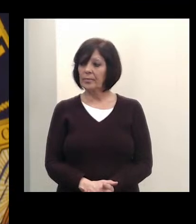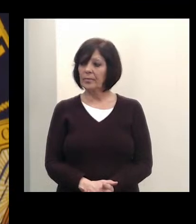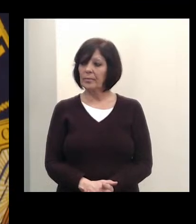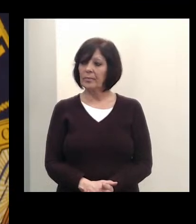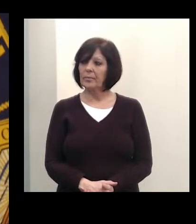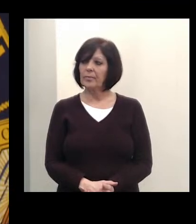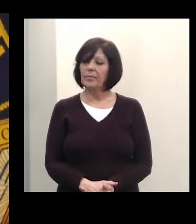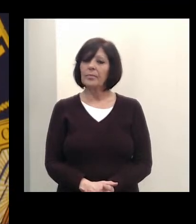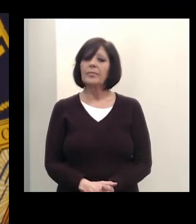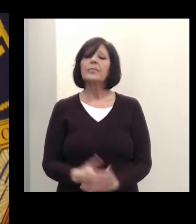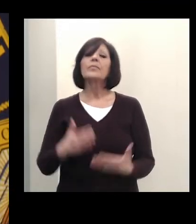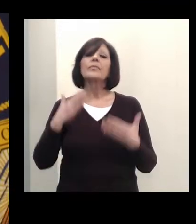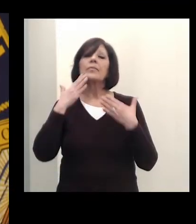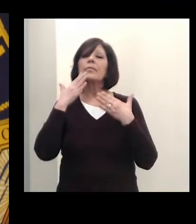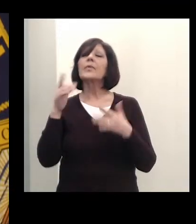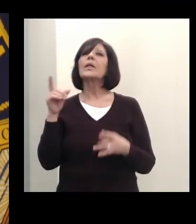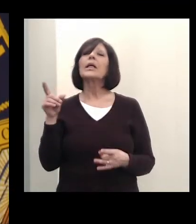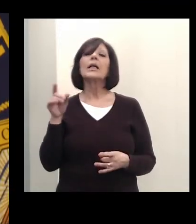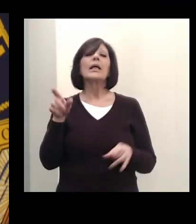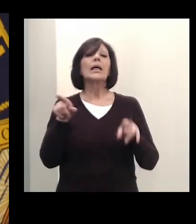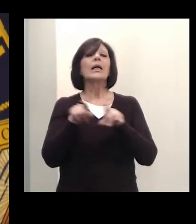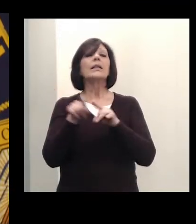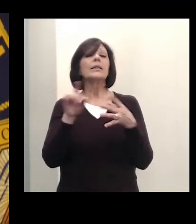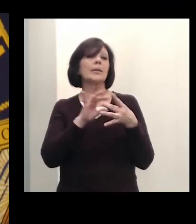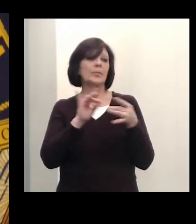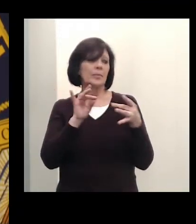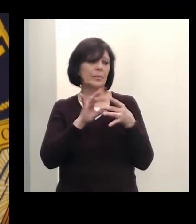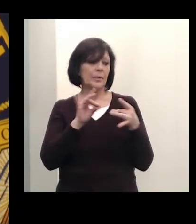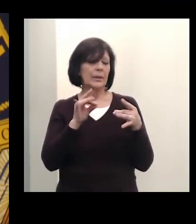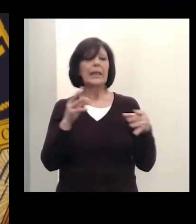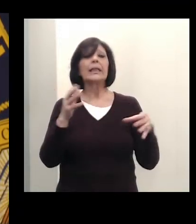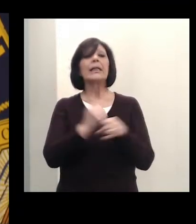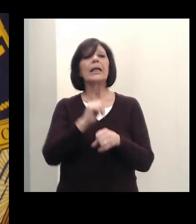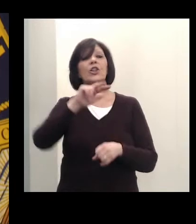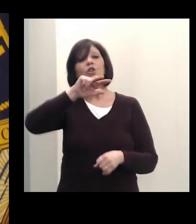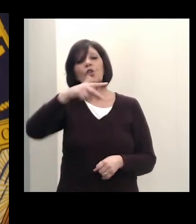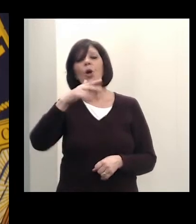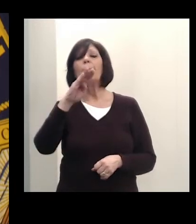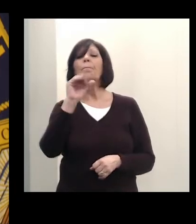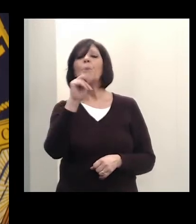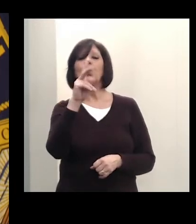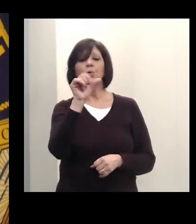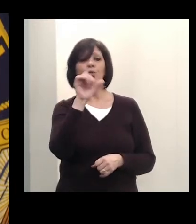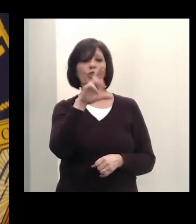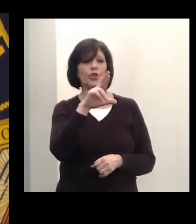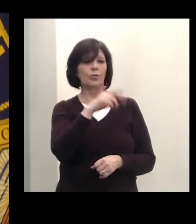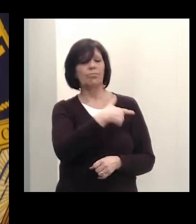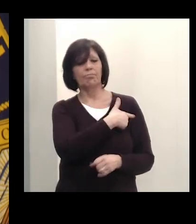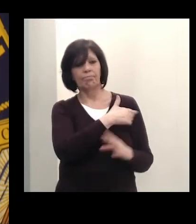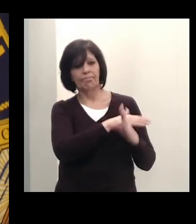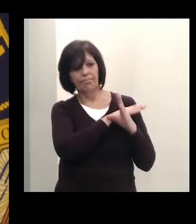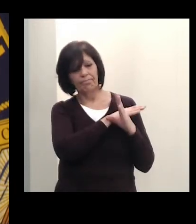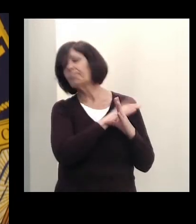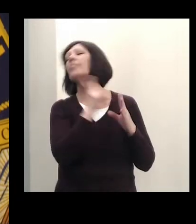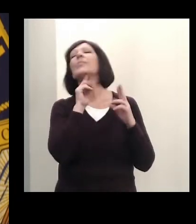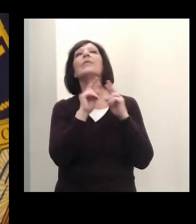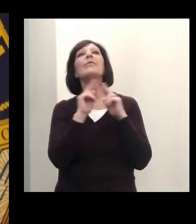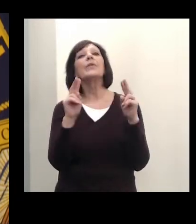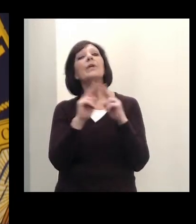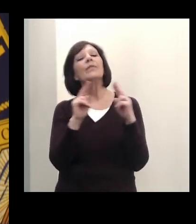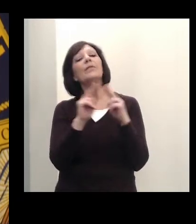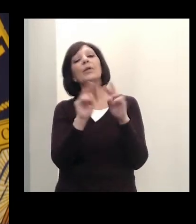Thank you. So as the county executive mentioned, getting a booster dose of the COVID-19 vaccine is very, very